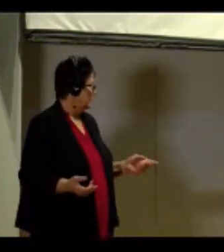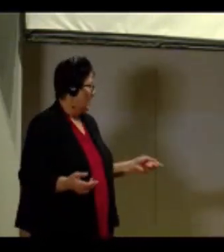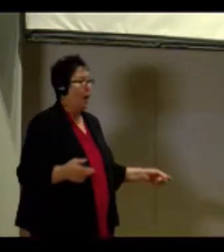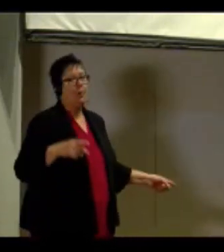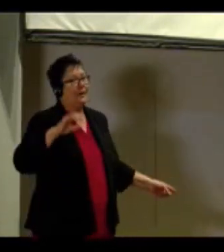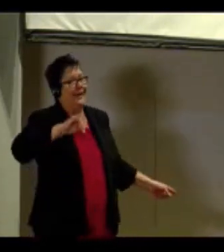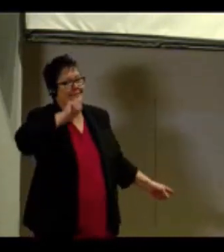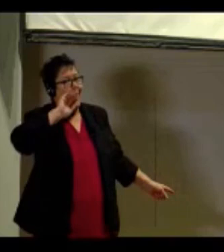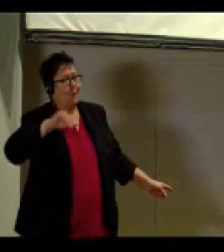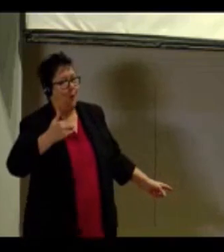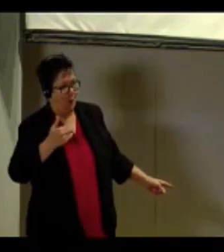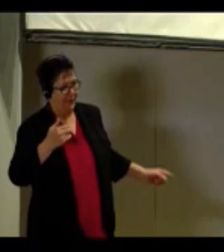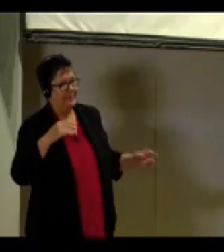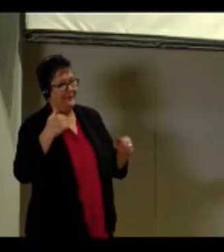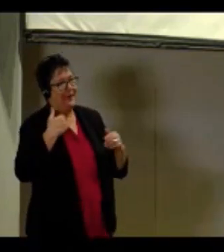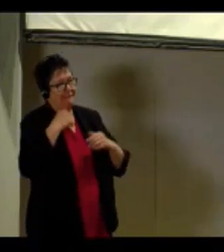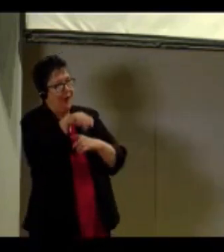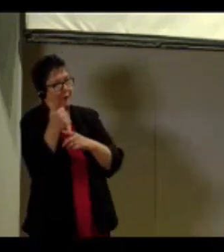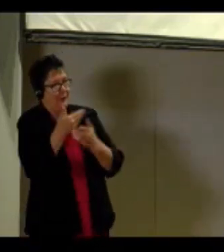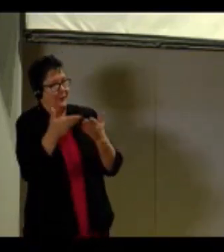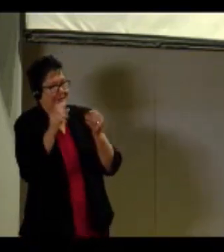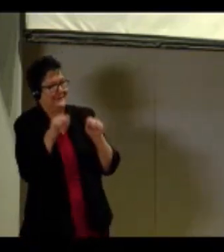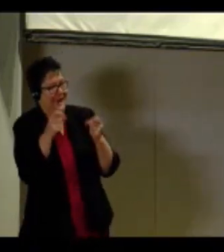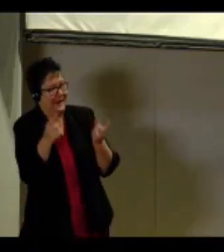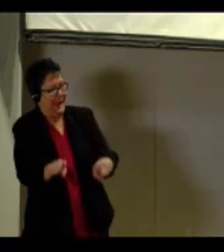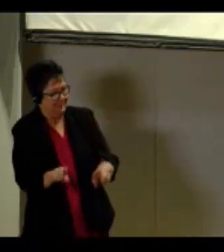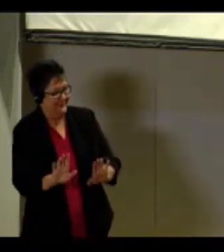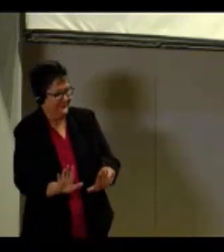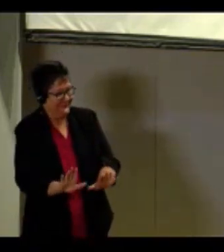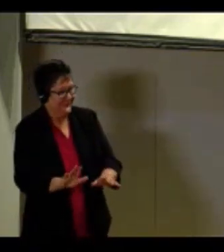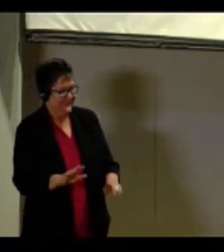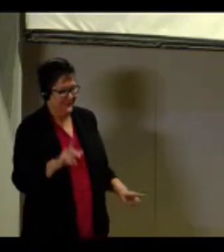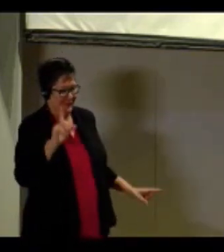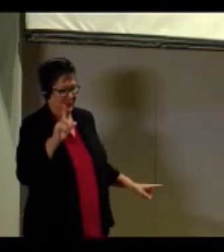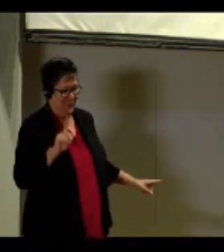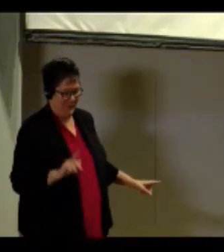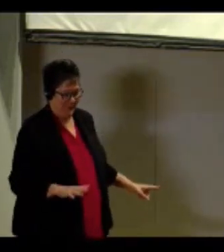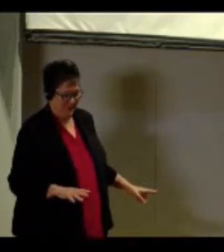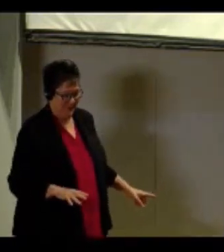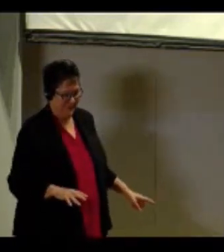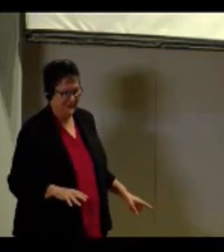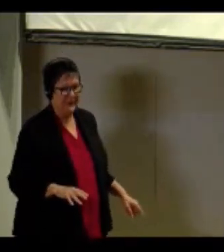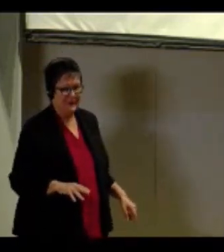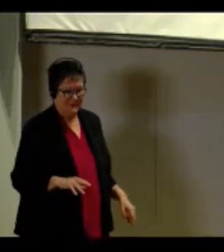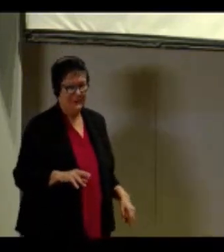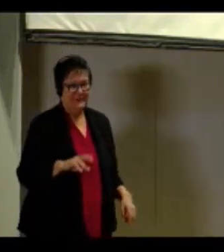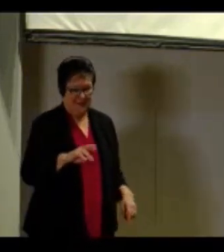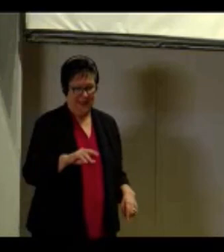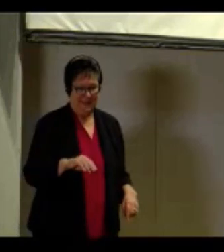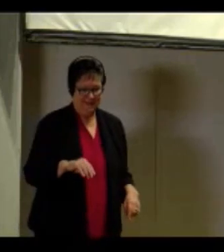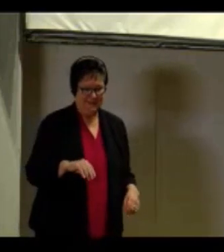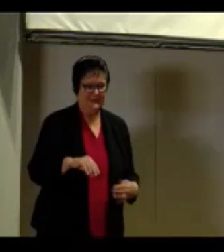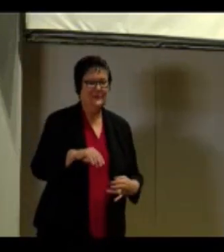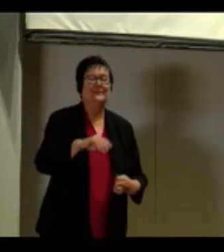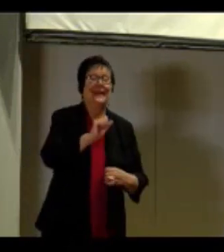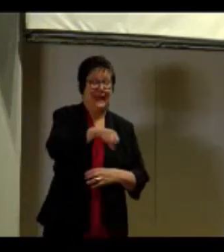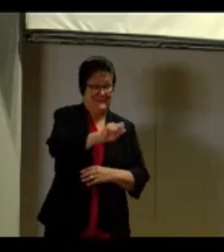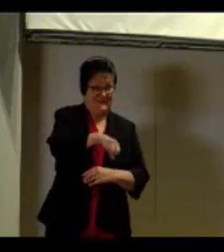There is the worst that could the worst that could happen might be a lawsuit, but